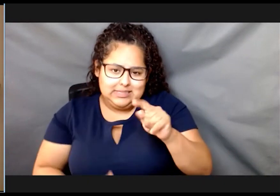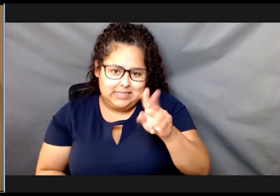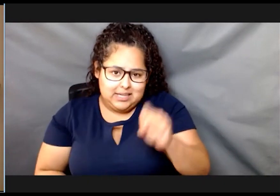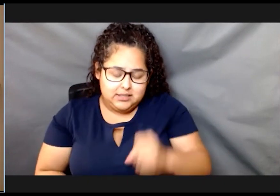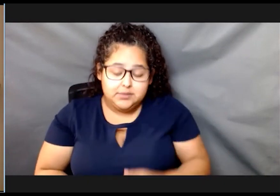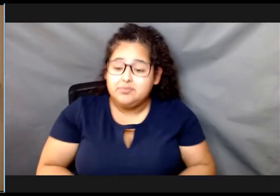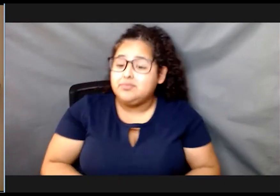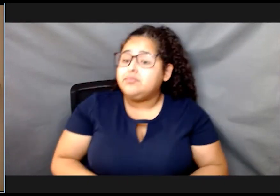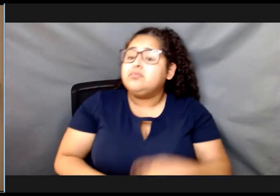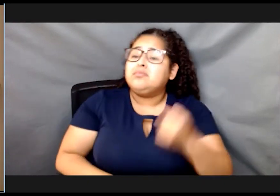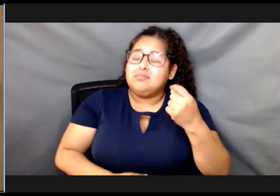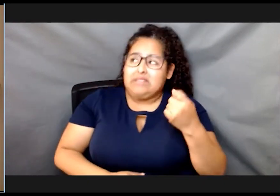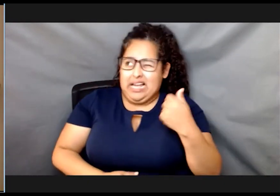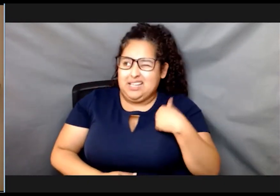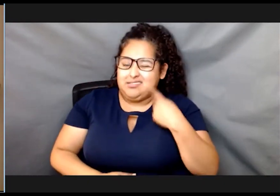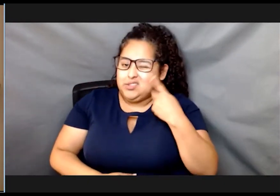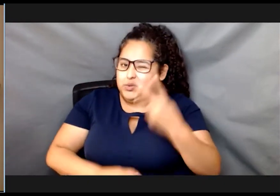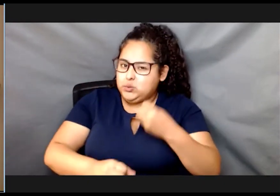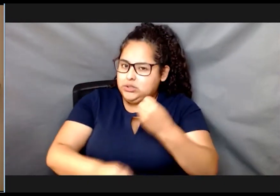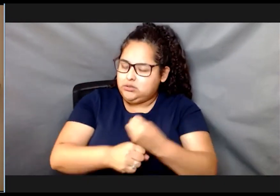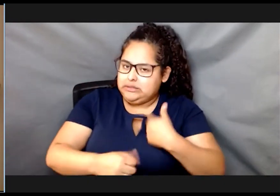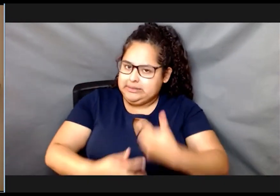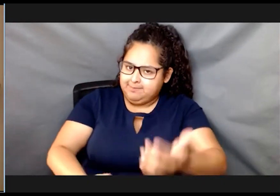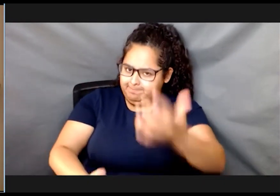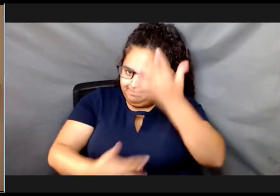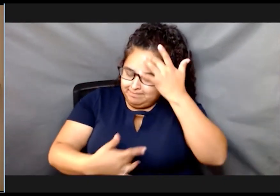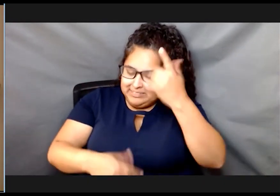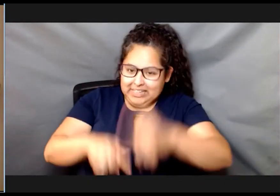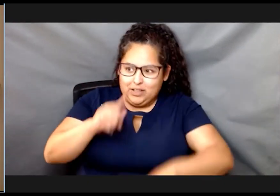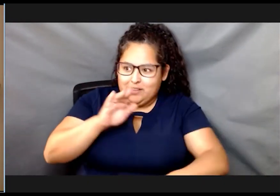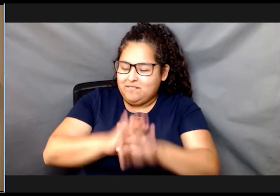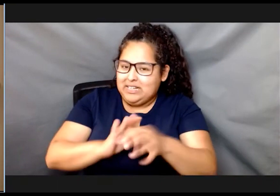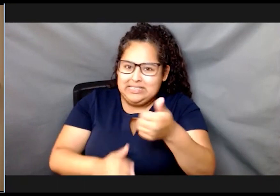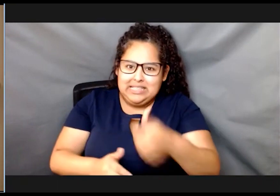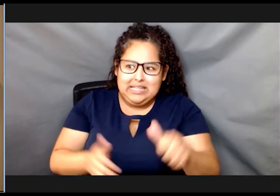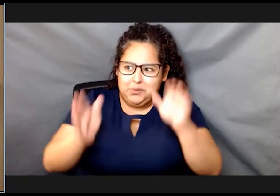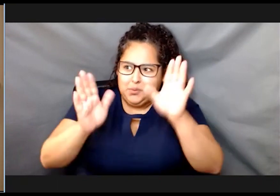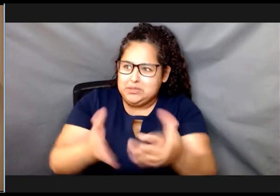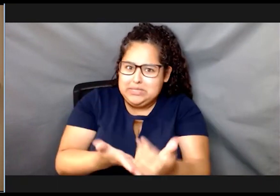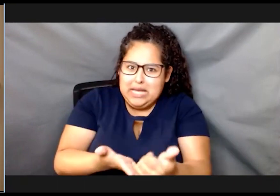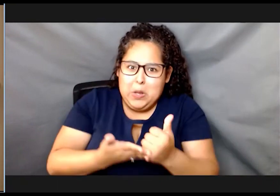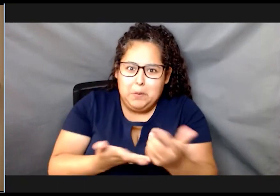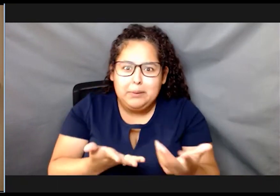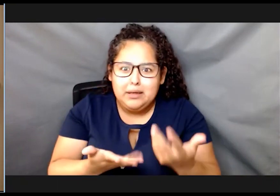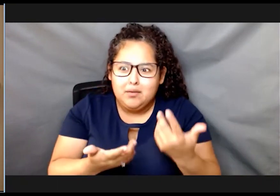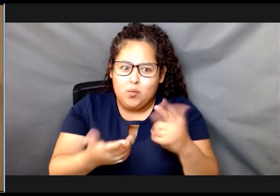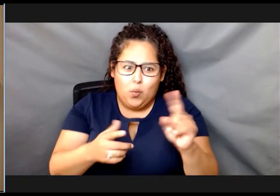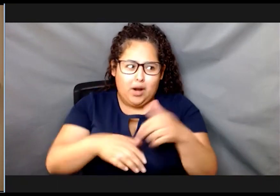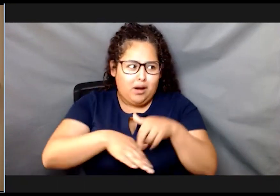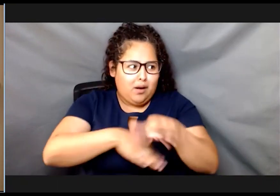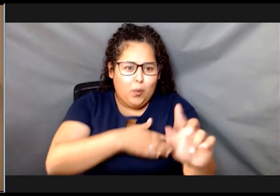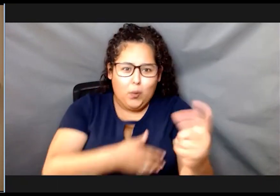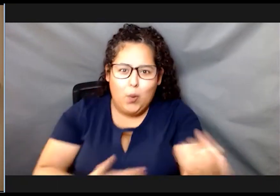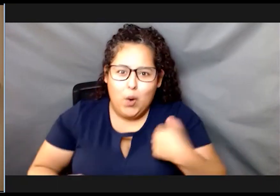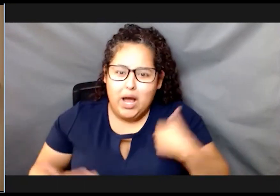for the past 2 years, and I couldn't find anybody to direct me to the right place to get help. I just came in